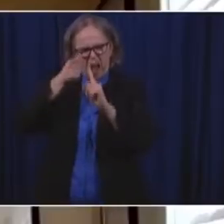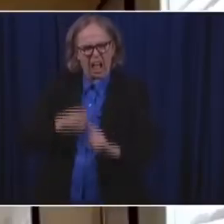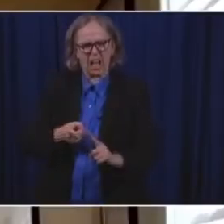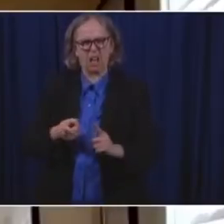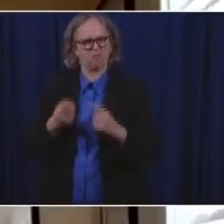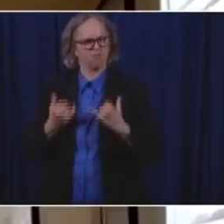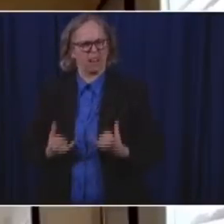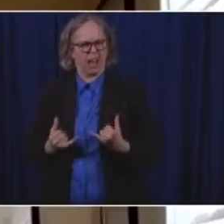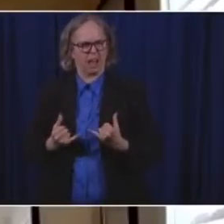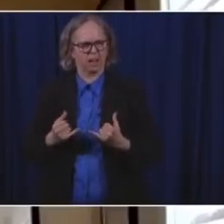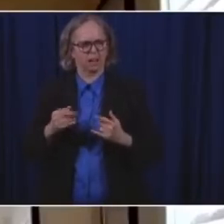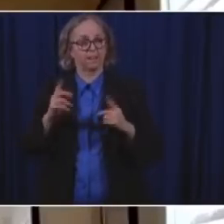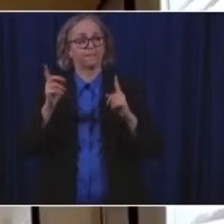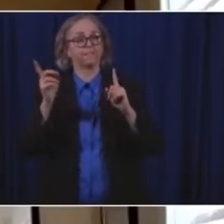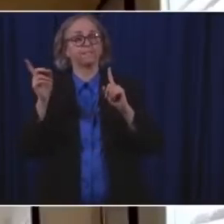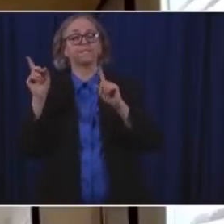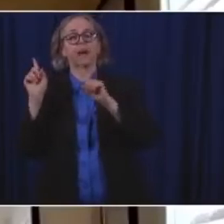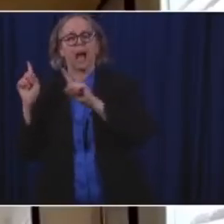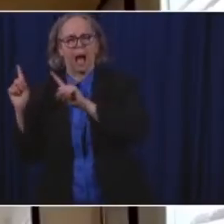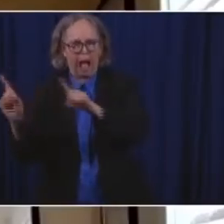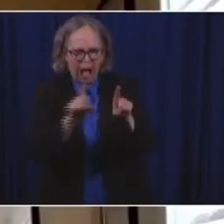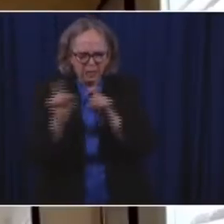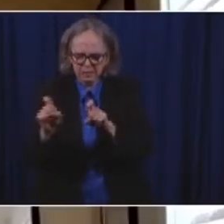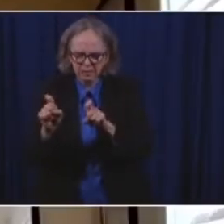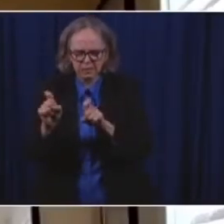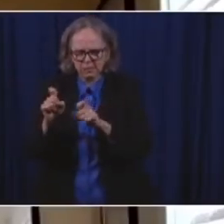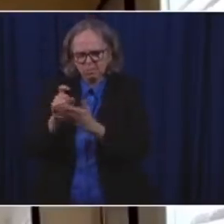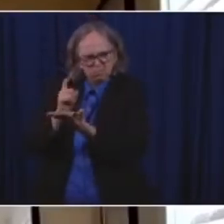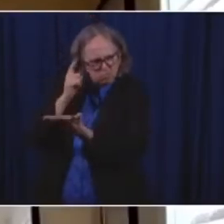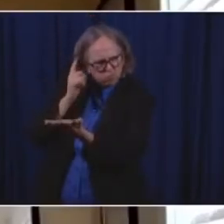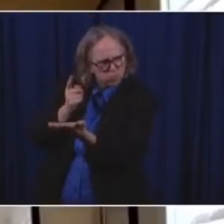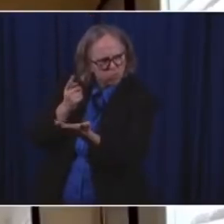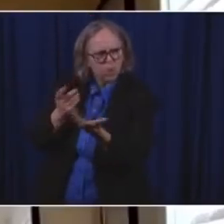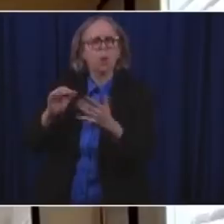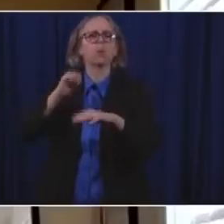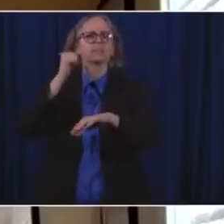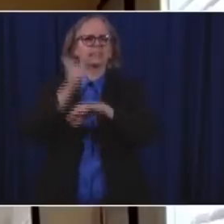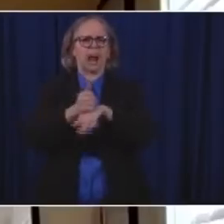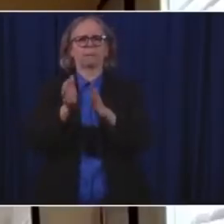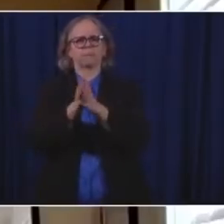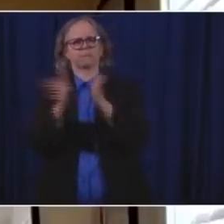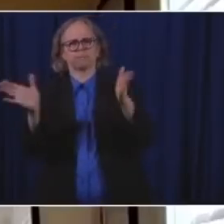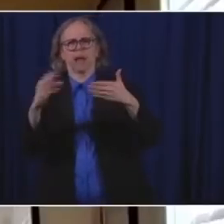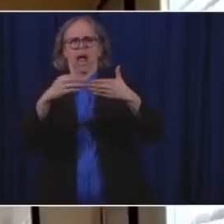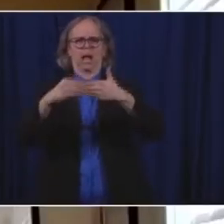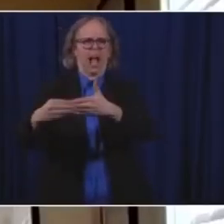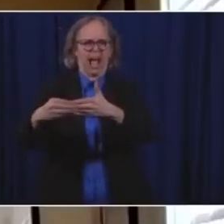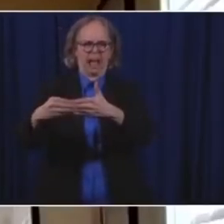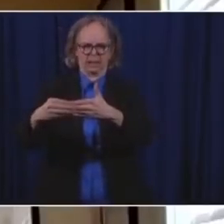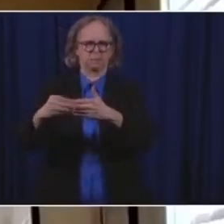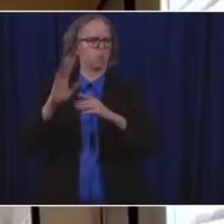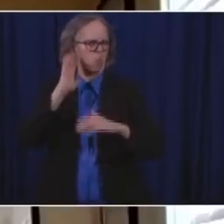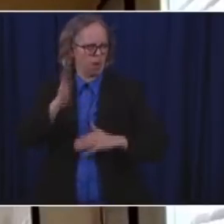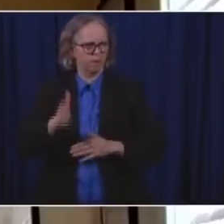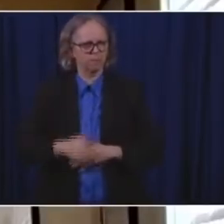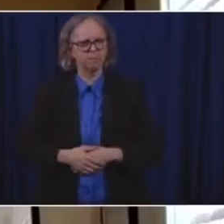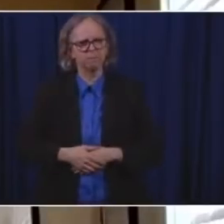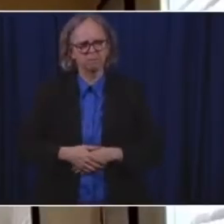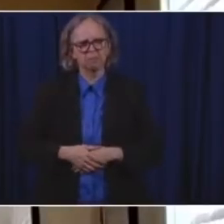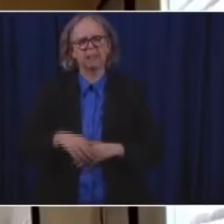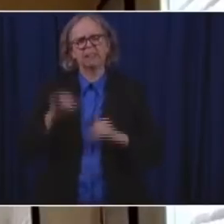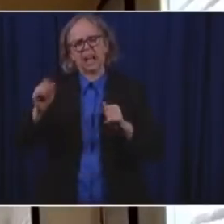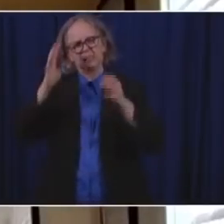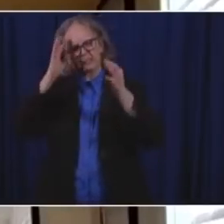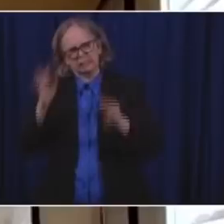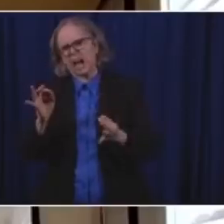these broader guidelines, to then prioritize within their workforce, knowing that we would not on day one